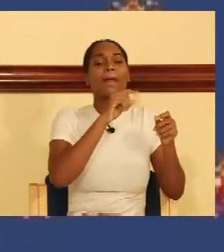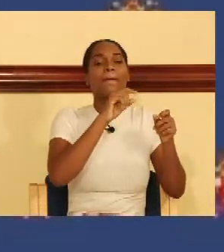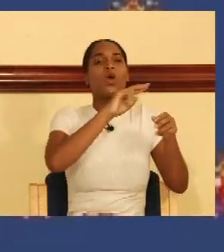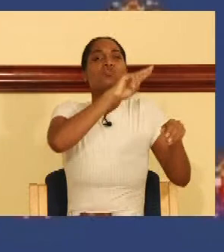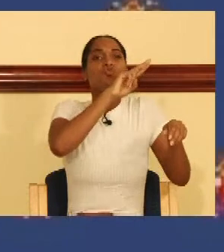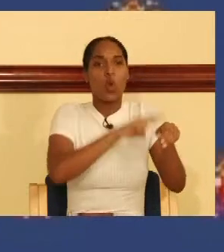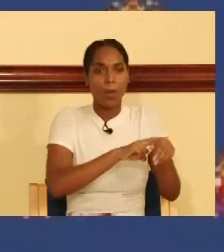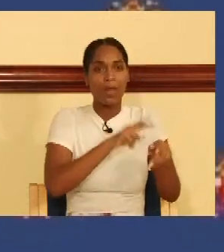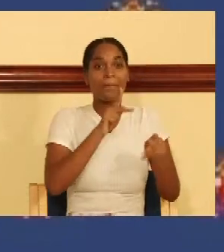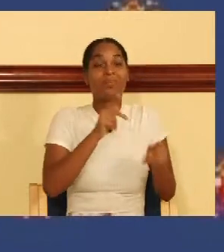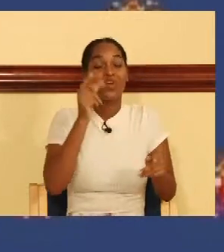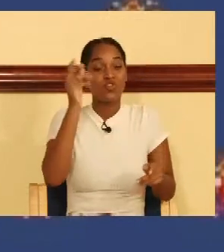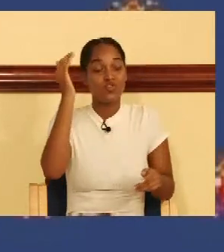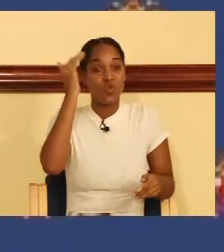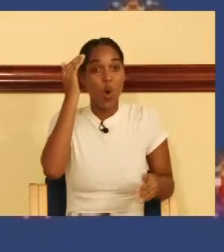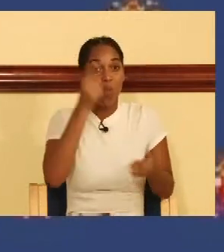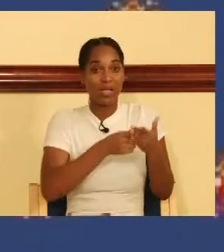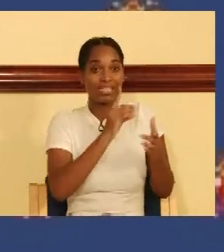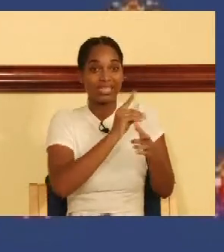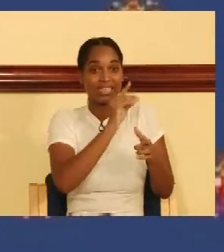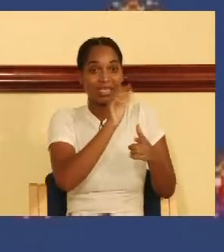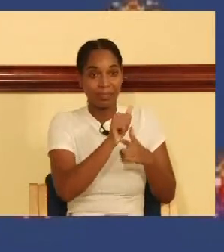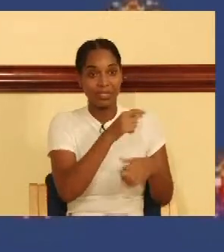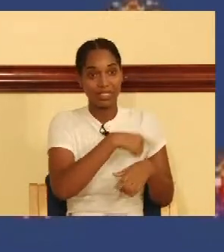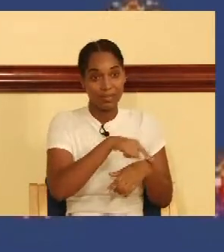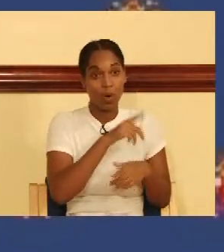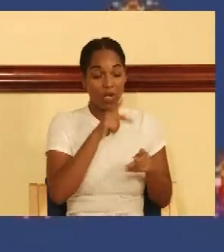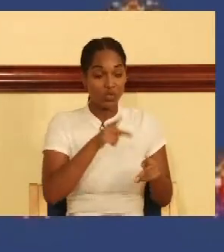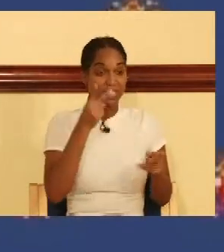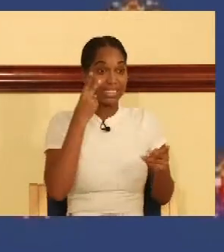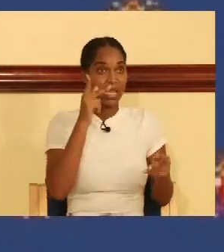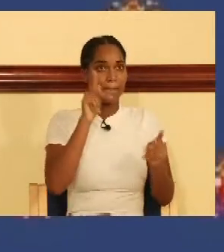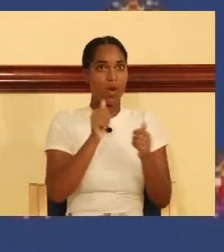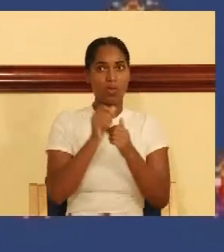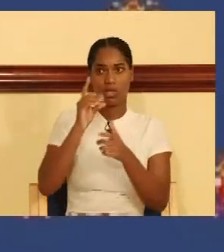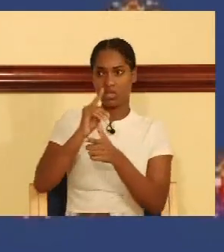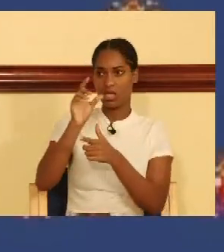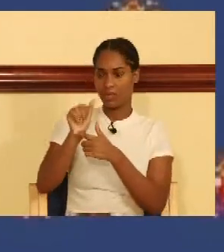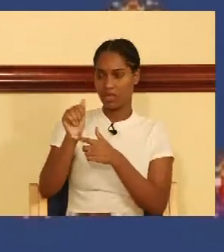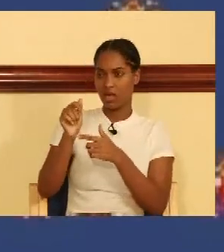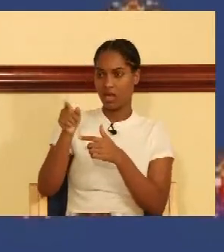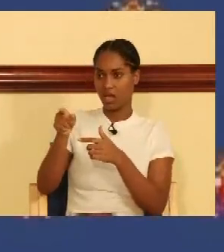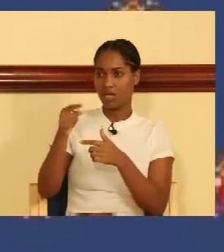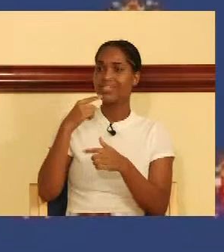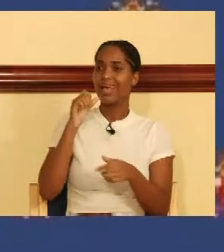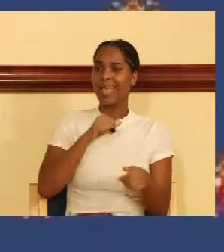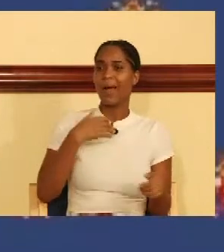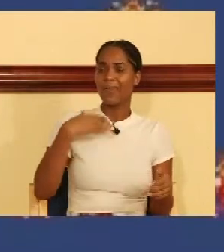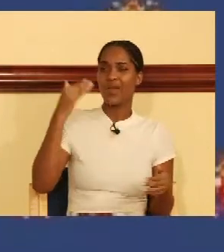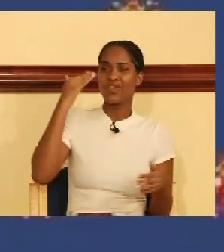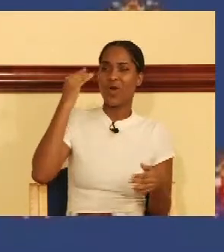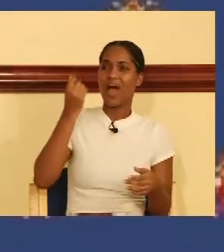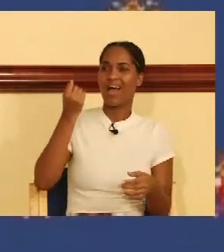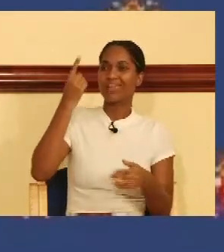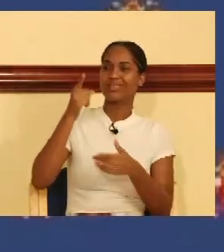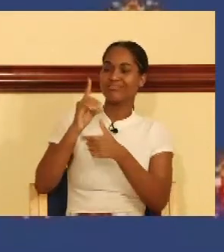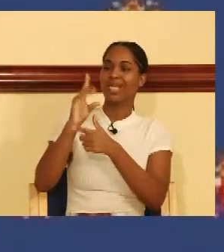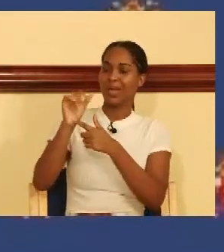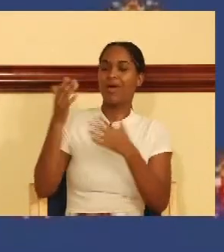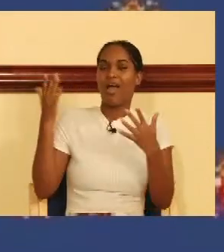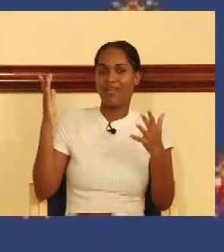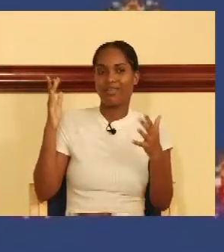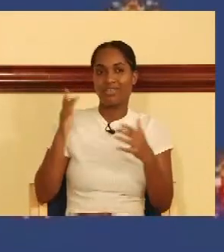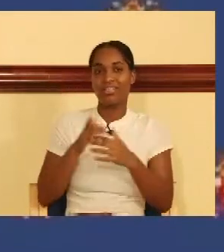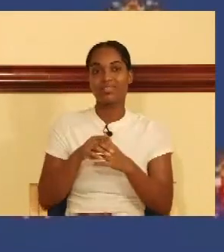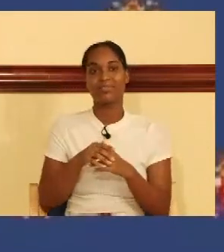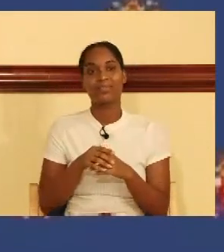a phenomenon. So when we see a person with a disability showing up at a school, there's no panic. There's no panic because schools